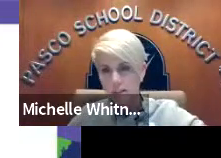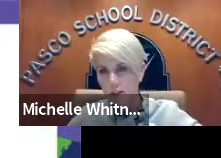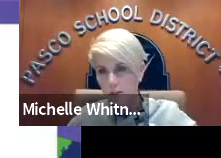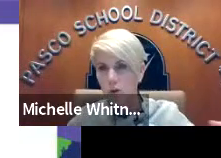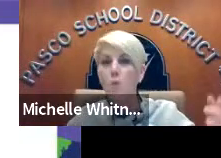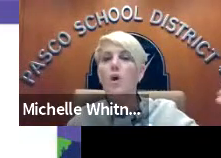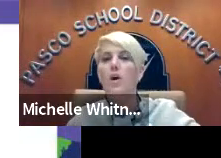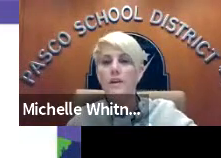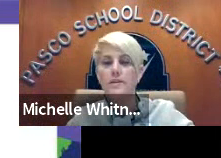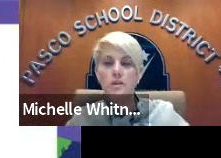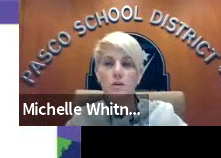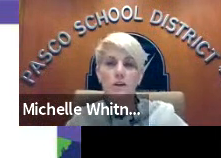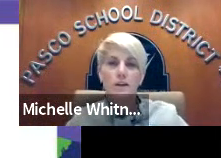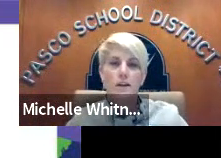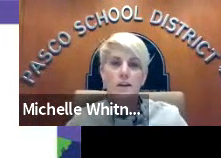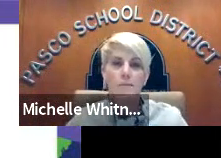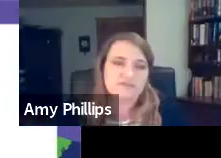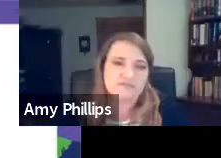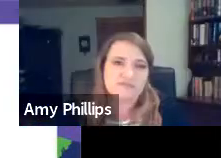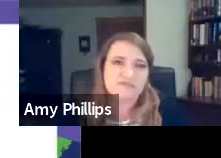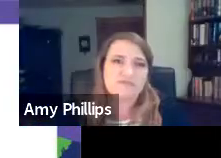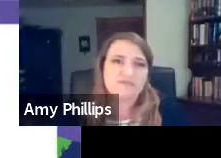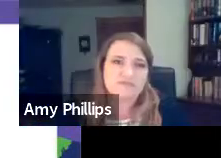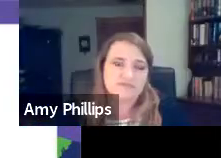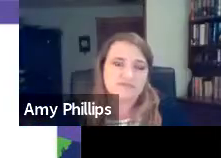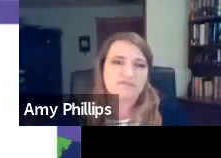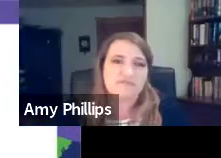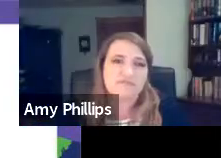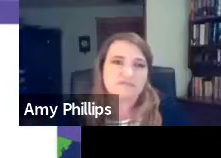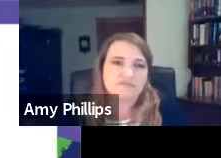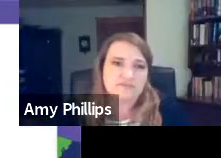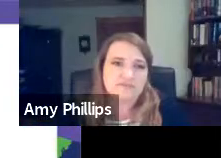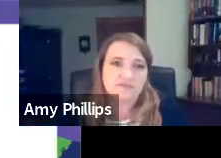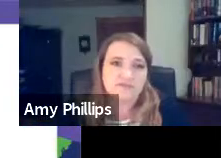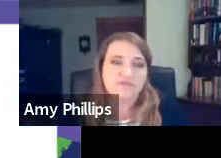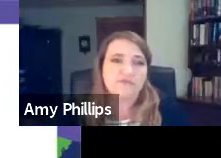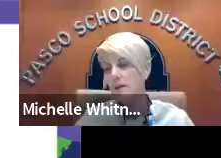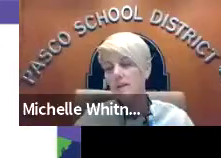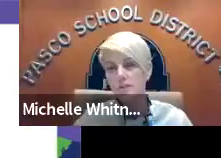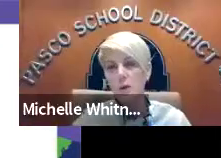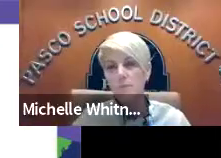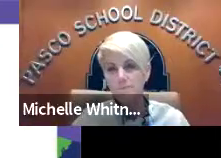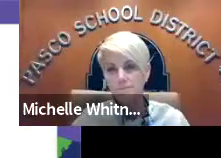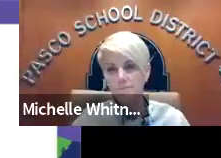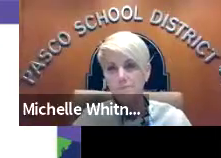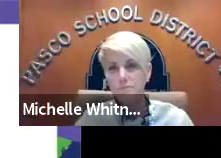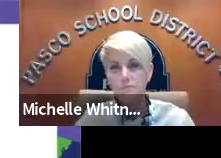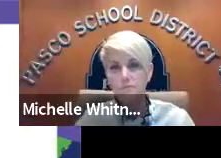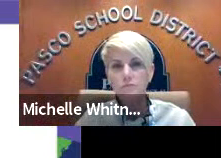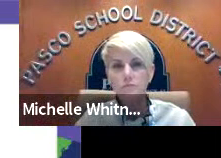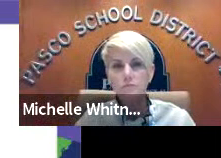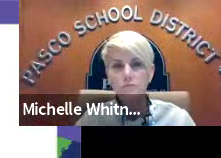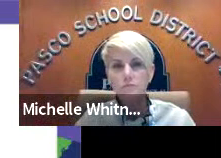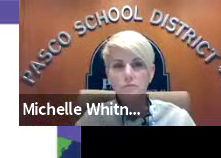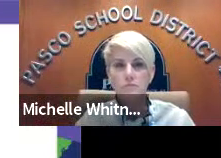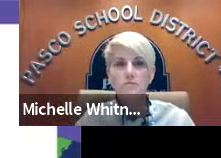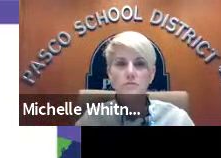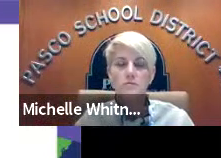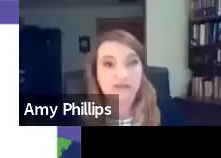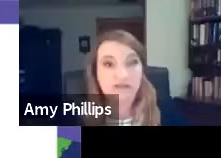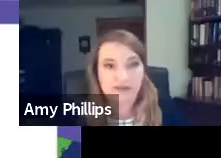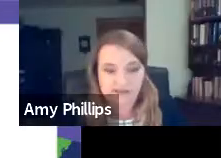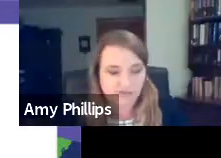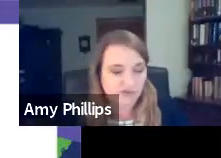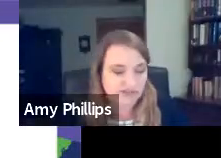safety is their work. And so, yes, he'll be able to help us with that. So I'm excited about it as well. Good, good. I'm glad. It